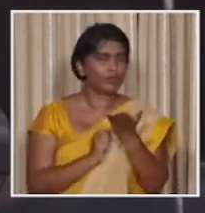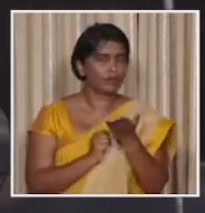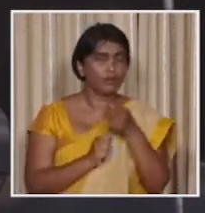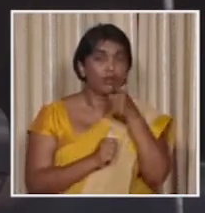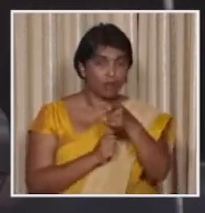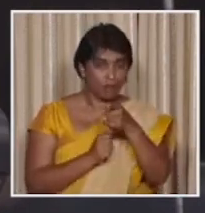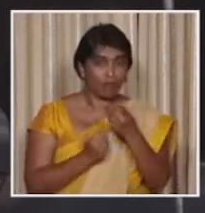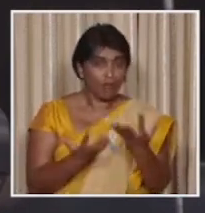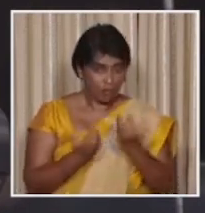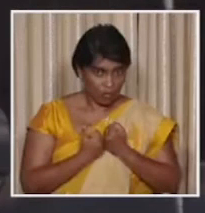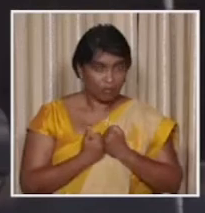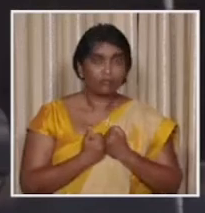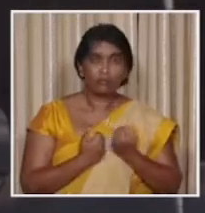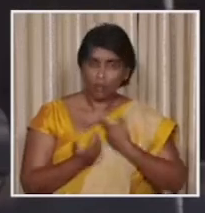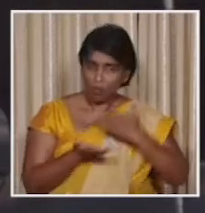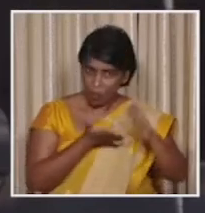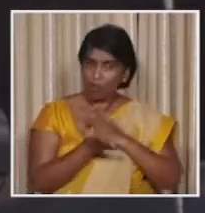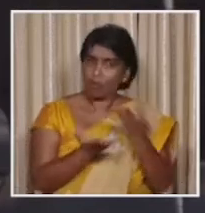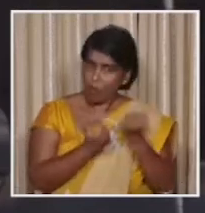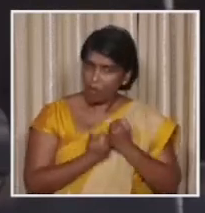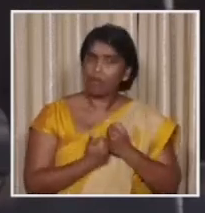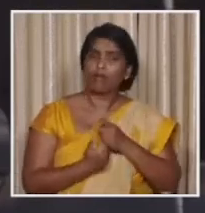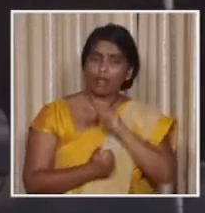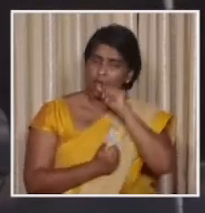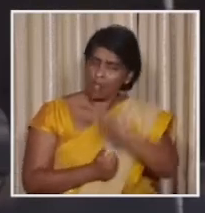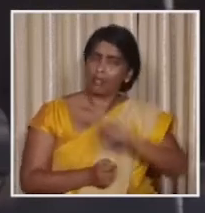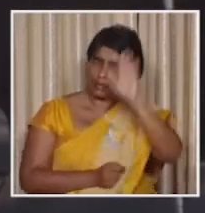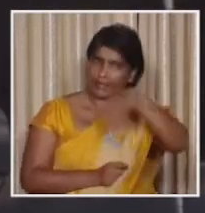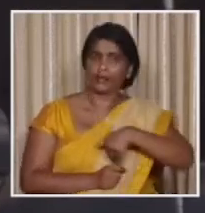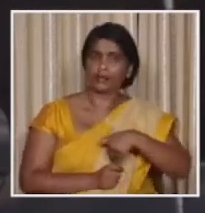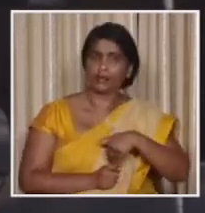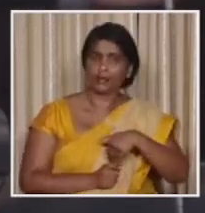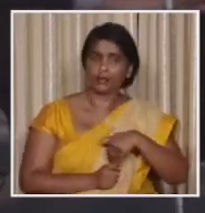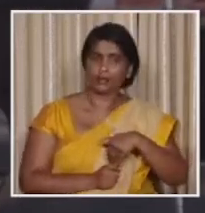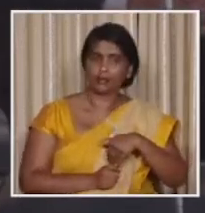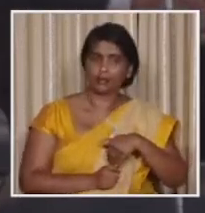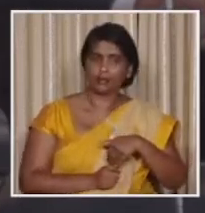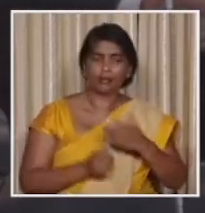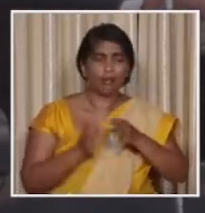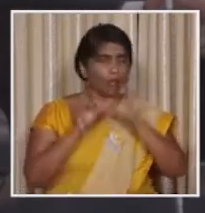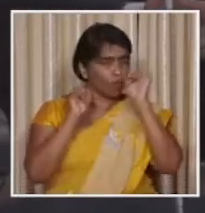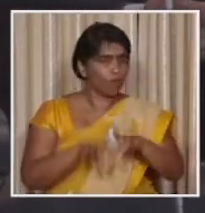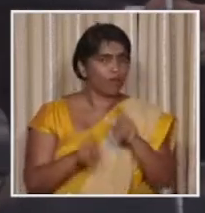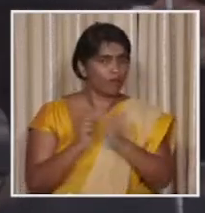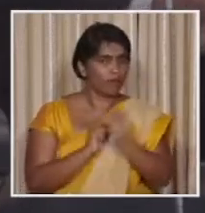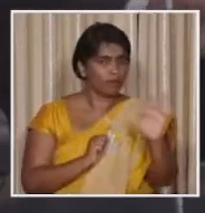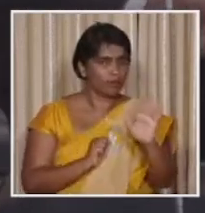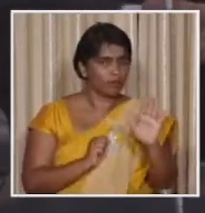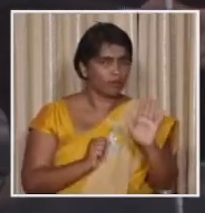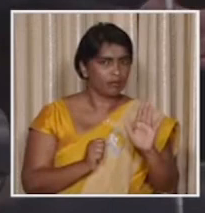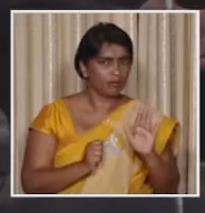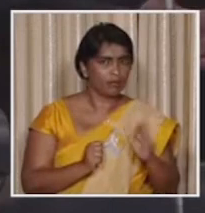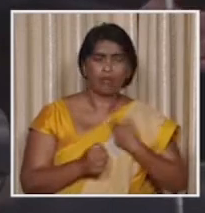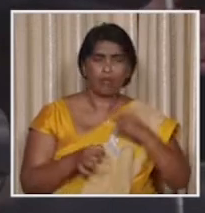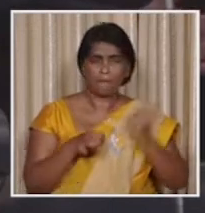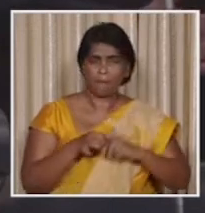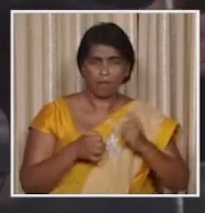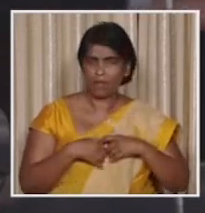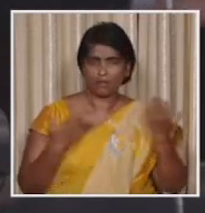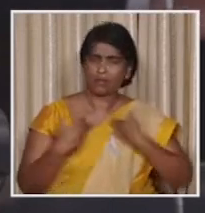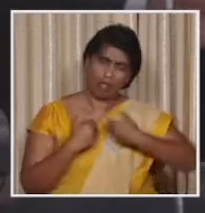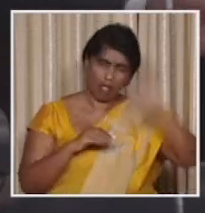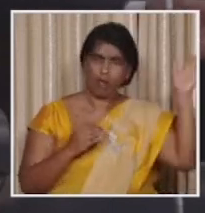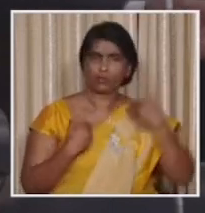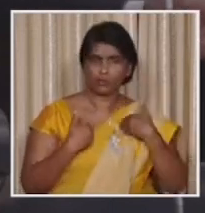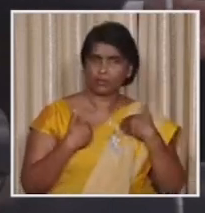genuine about it. Don't do these things and sack us. I don't care. Sack me.